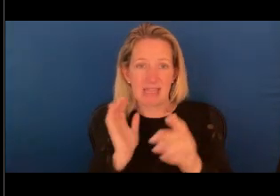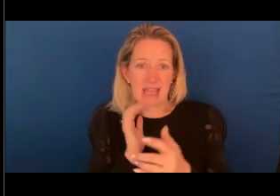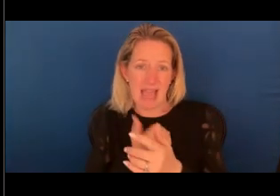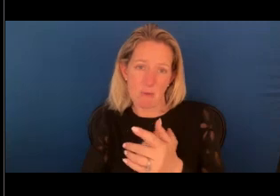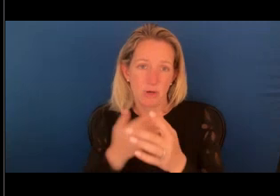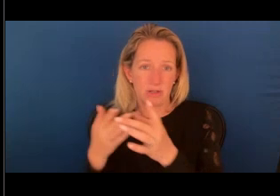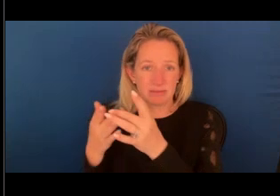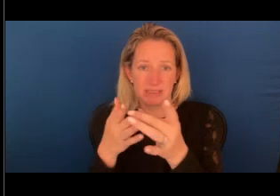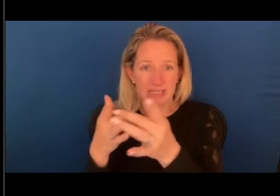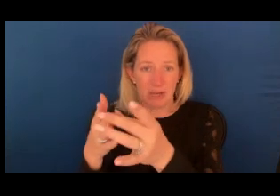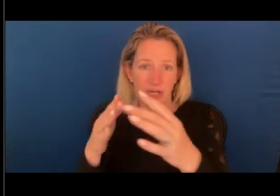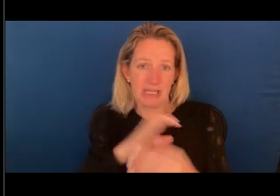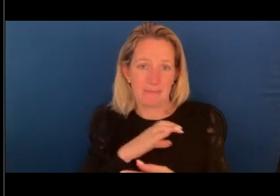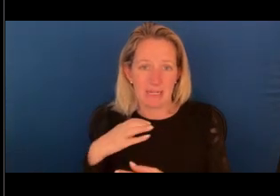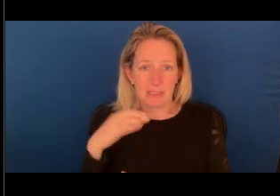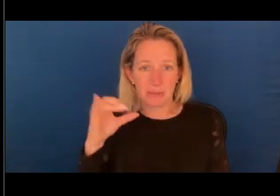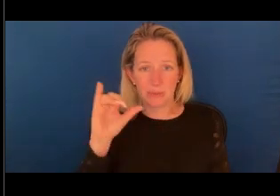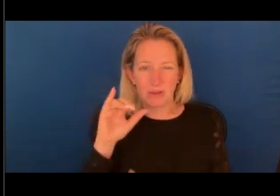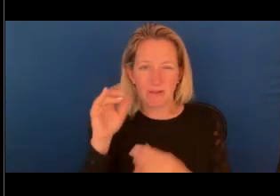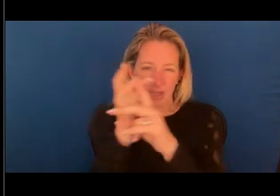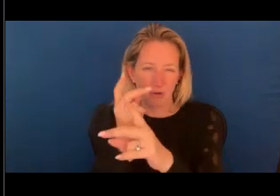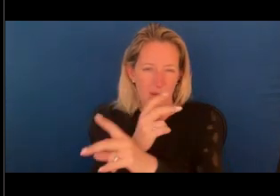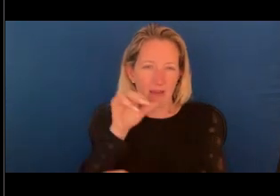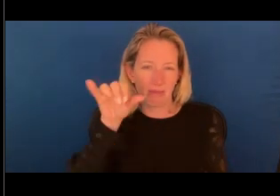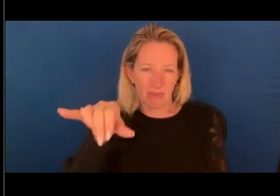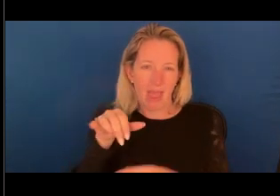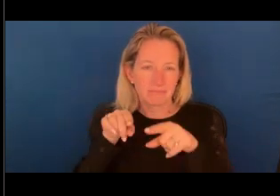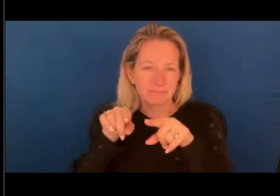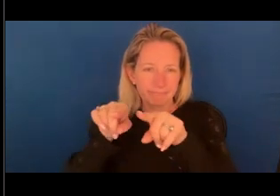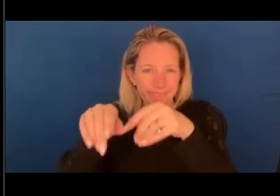that out along the way as we go.